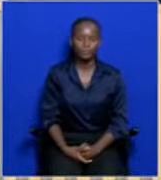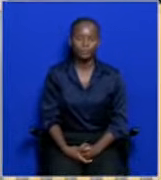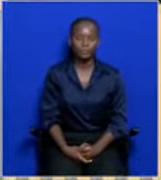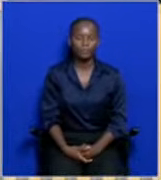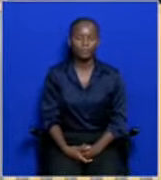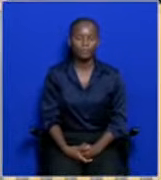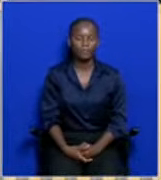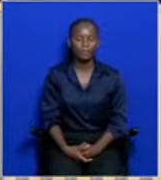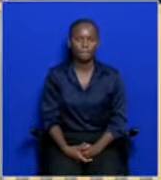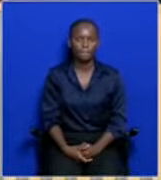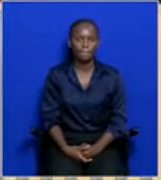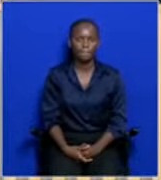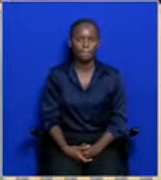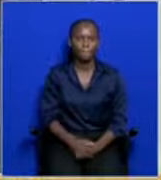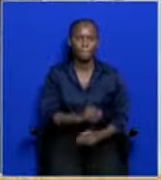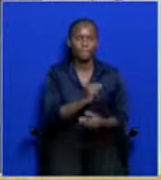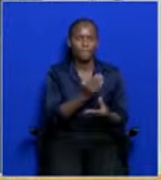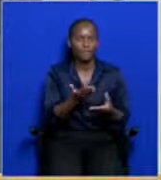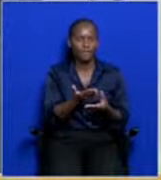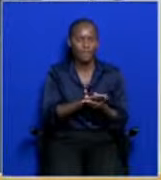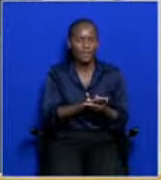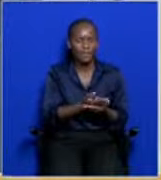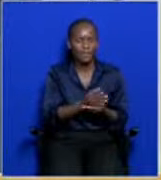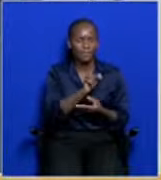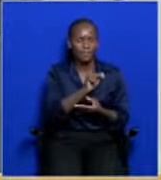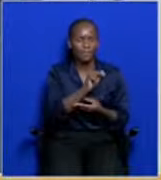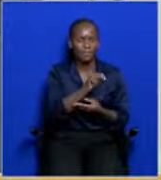page 249.